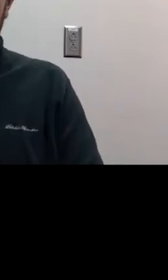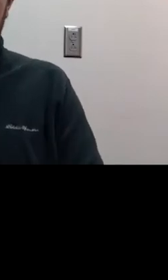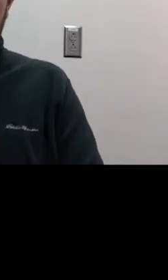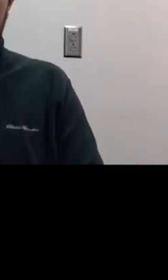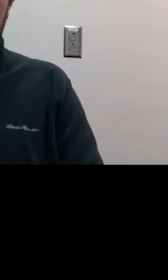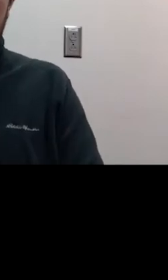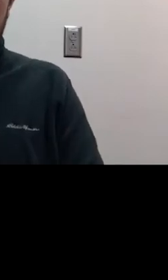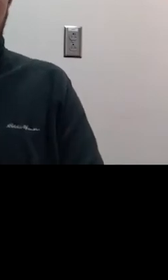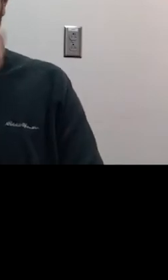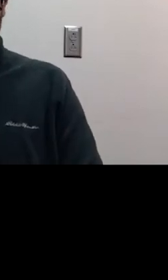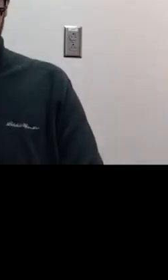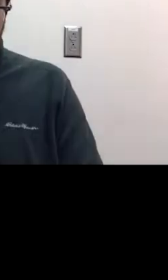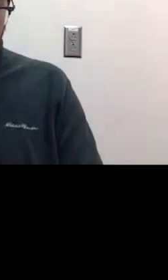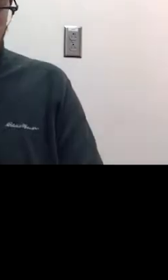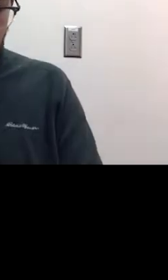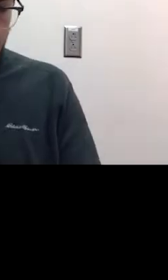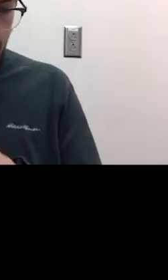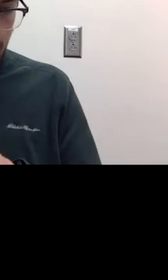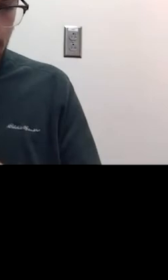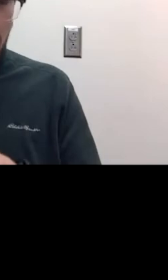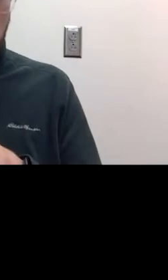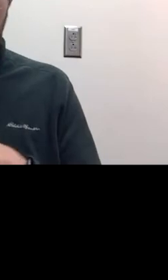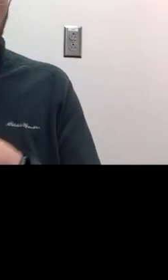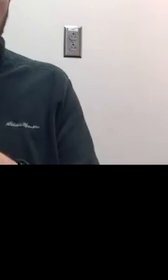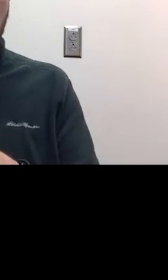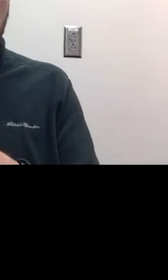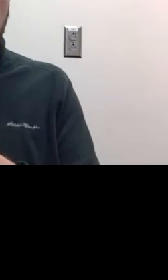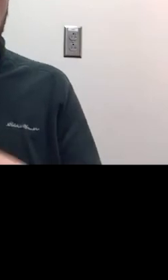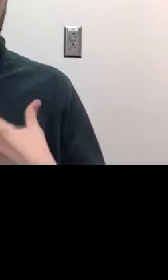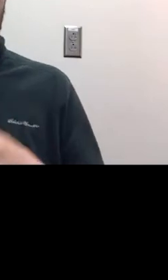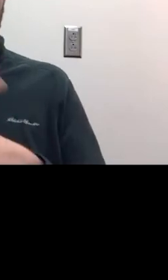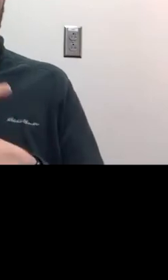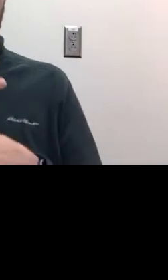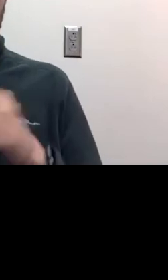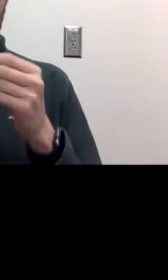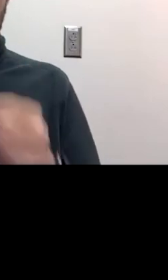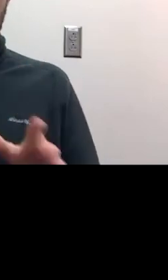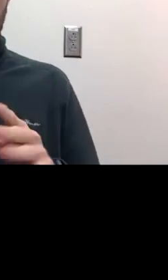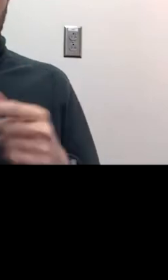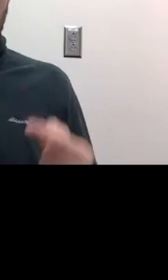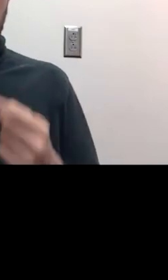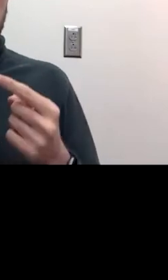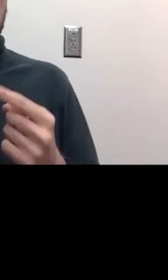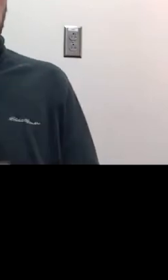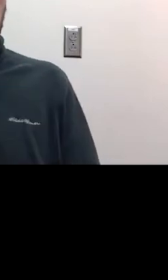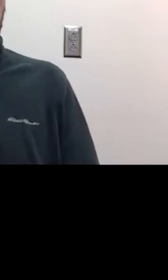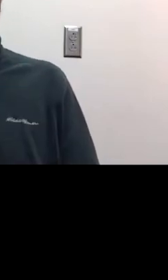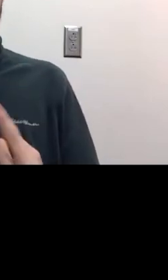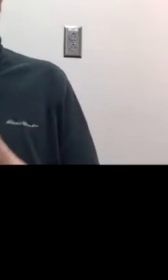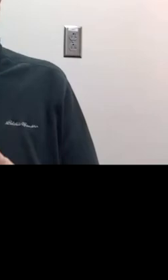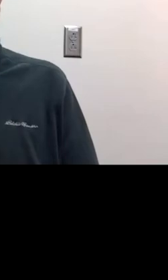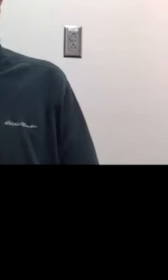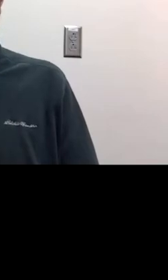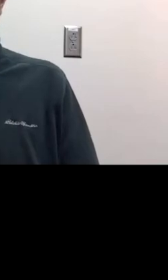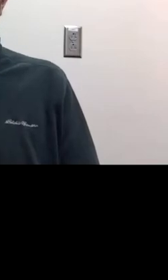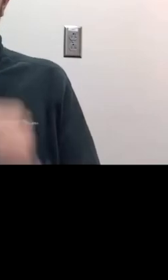I'm forgetting Gary's name, the guy who created Healthcare Without Harm. Gary, does anybody know? Something, who's amazing and